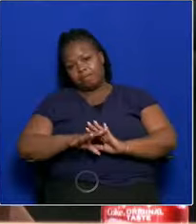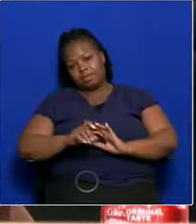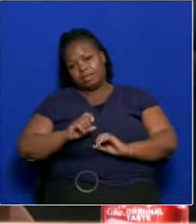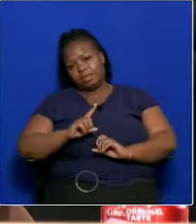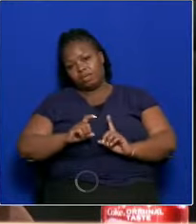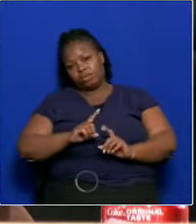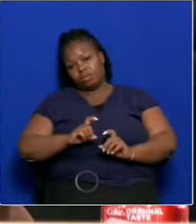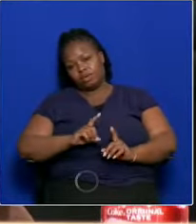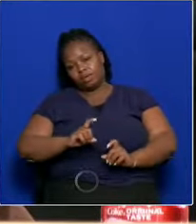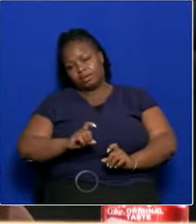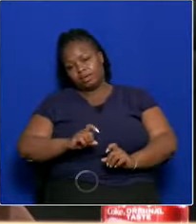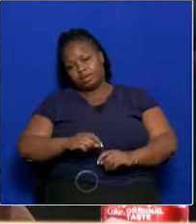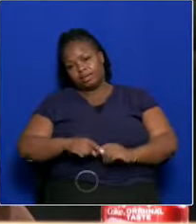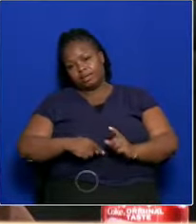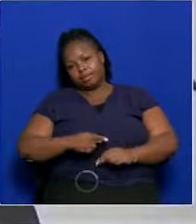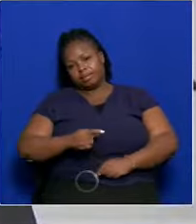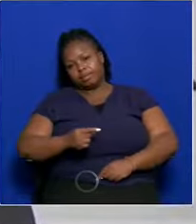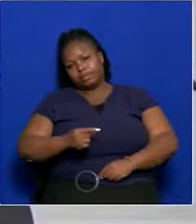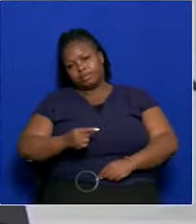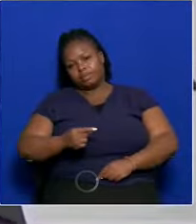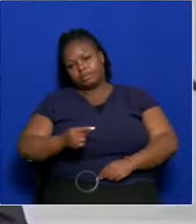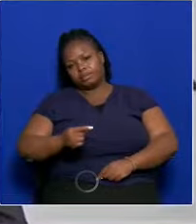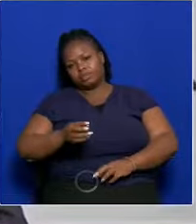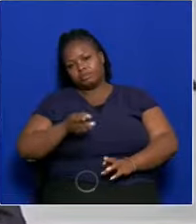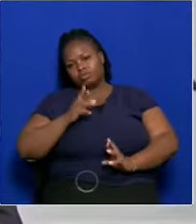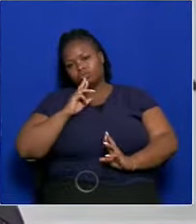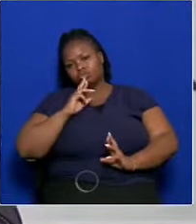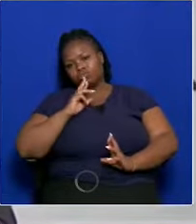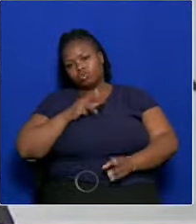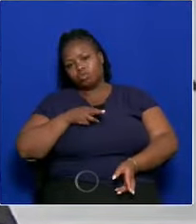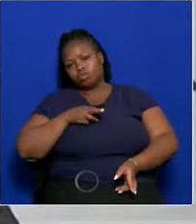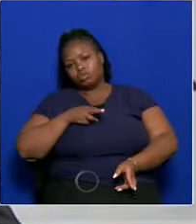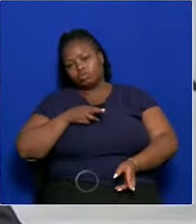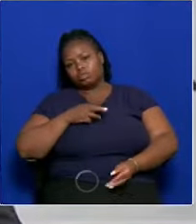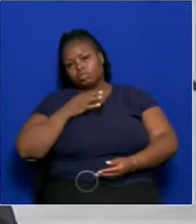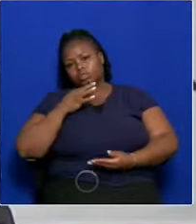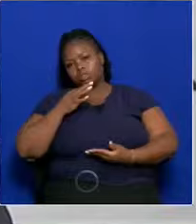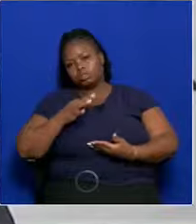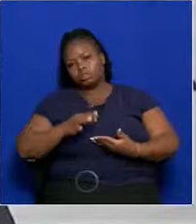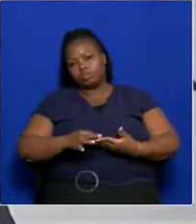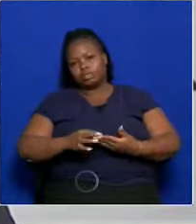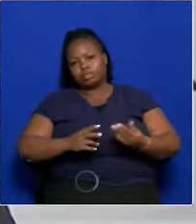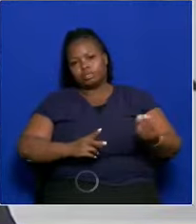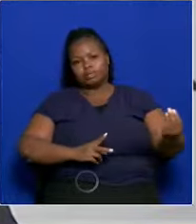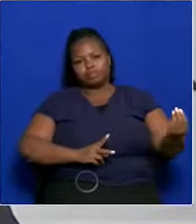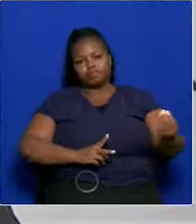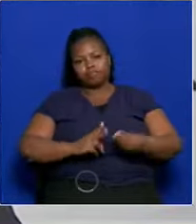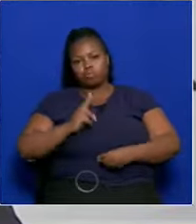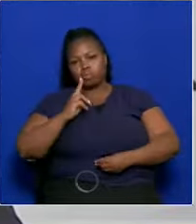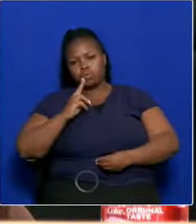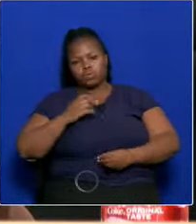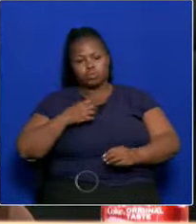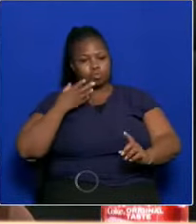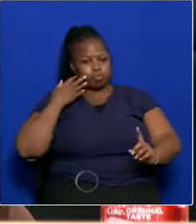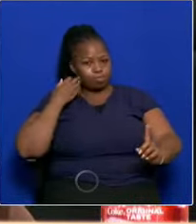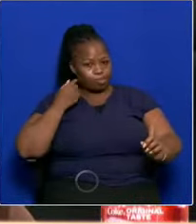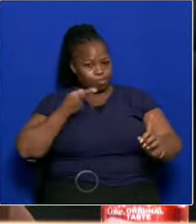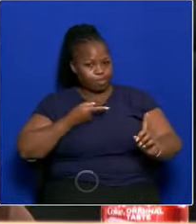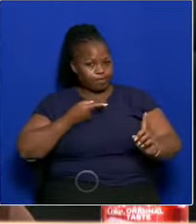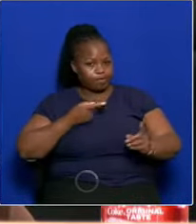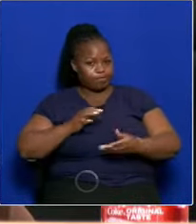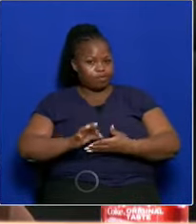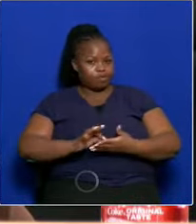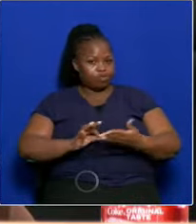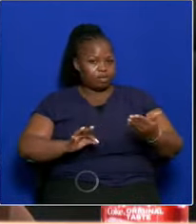about the report that recommended the termination of Mr. Matlala's contract. So that's